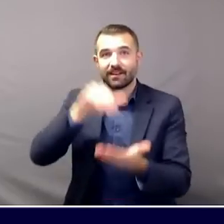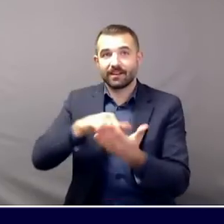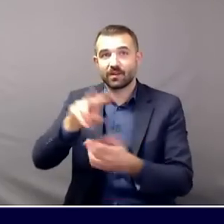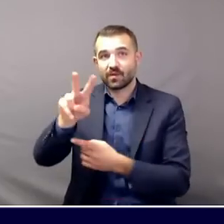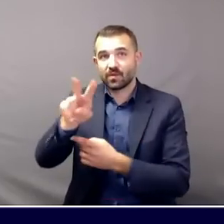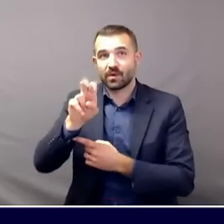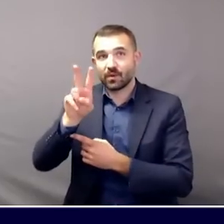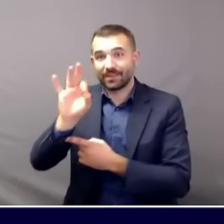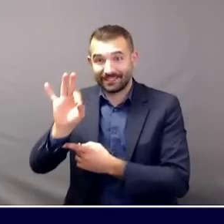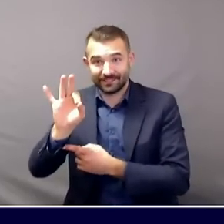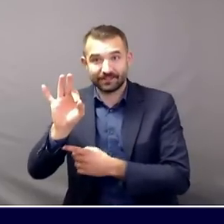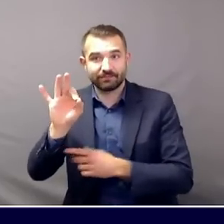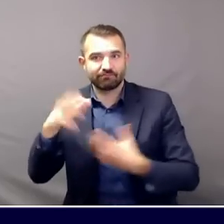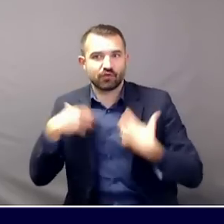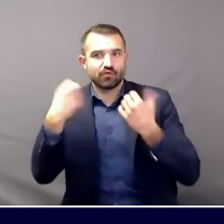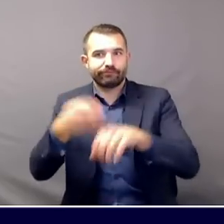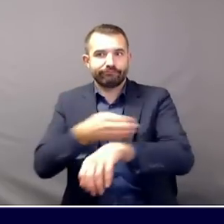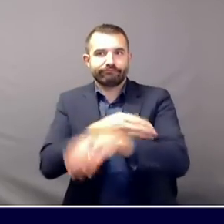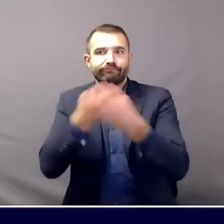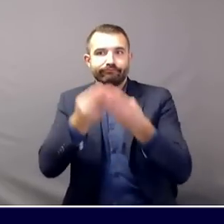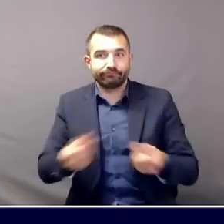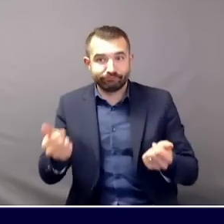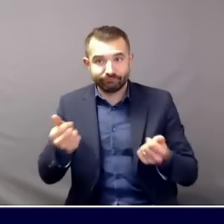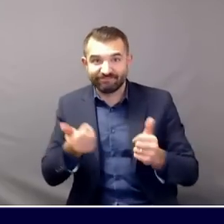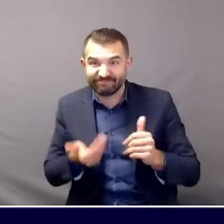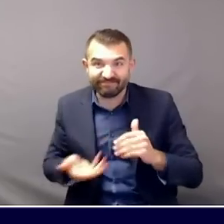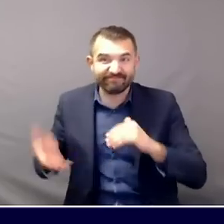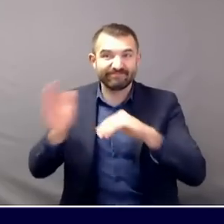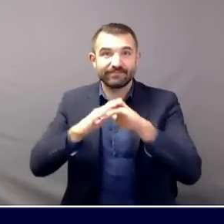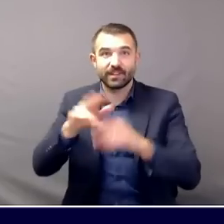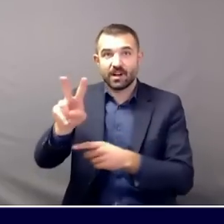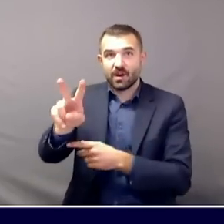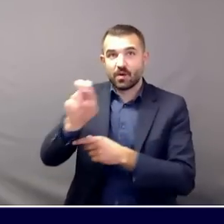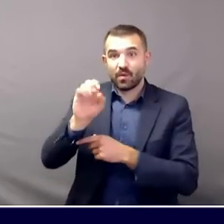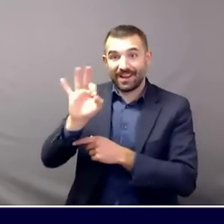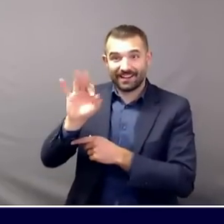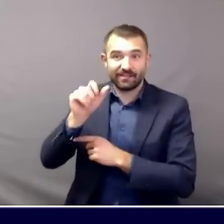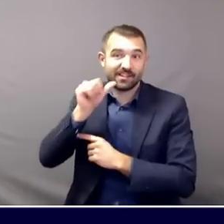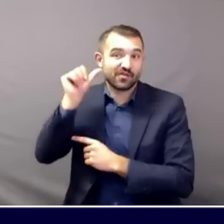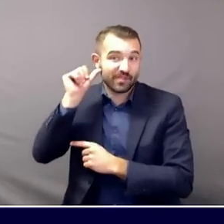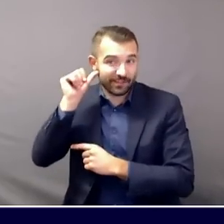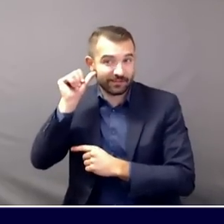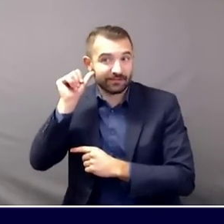7,229 have recovered, an increase of 209 recoveries since yesterday.